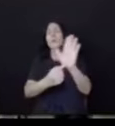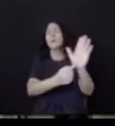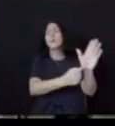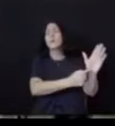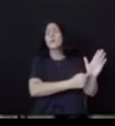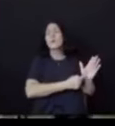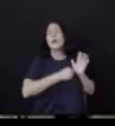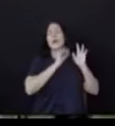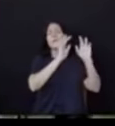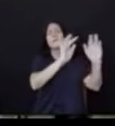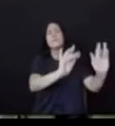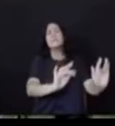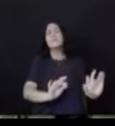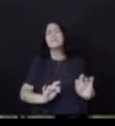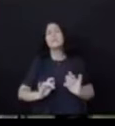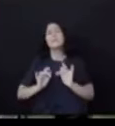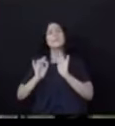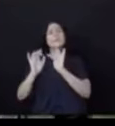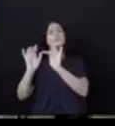Oh